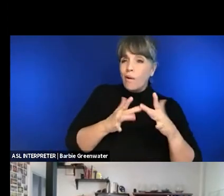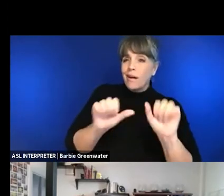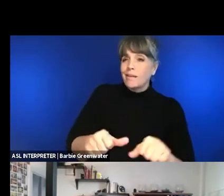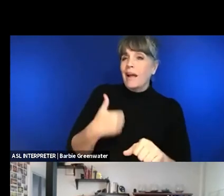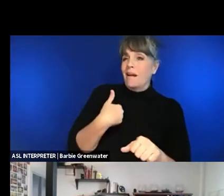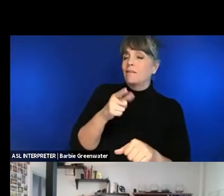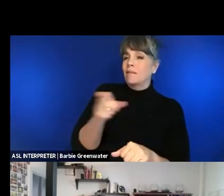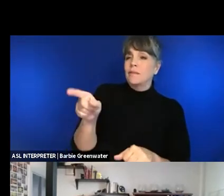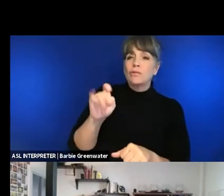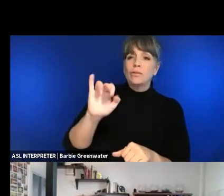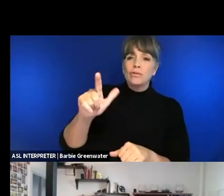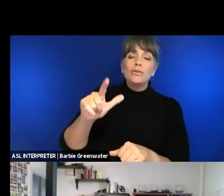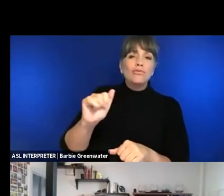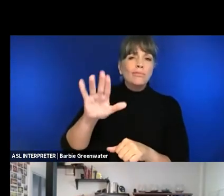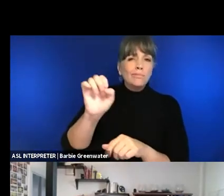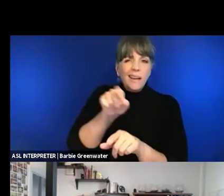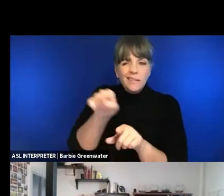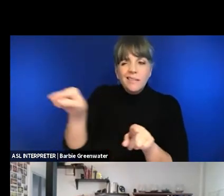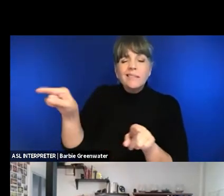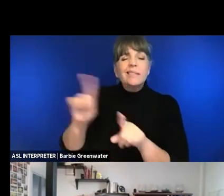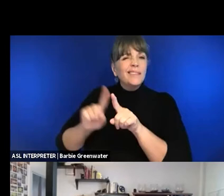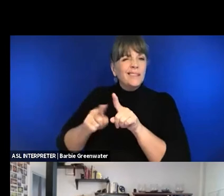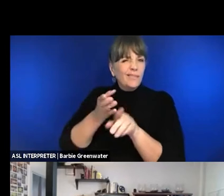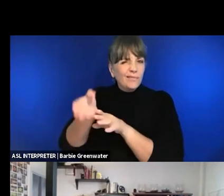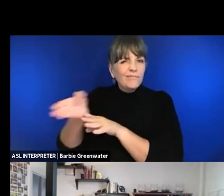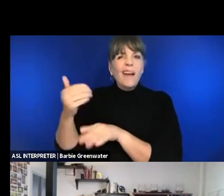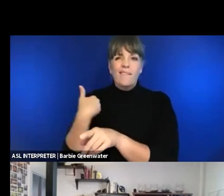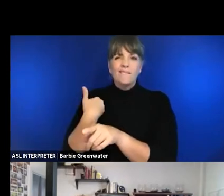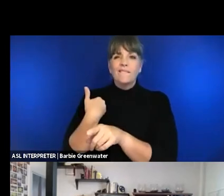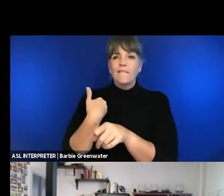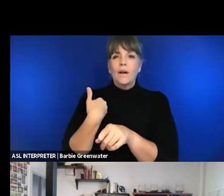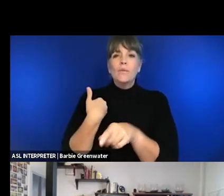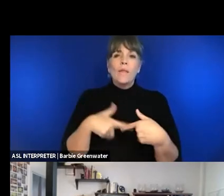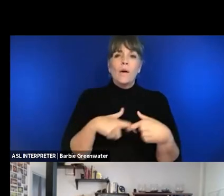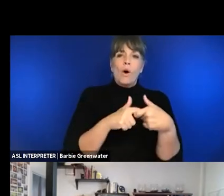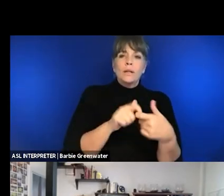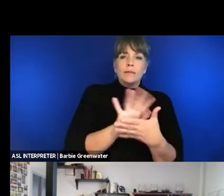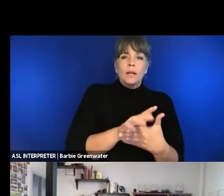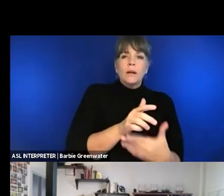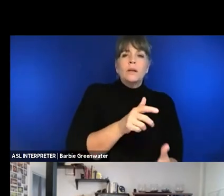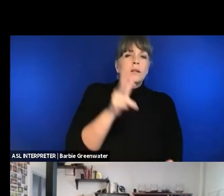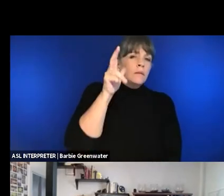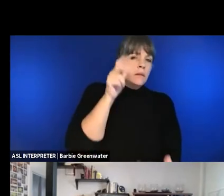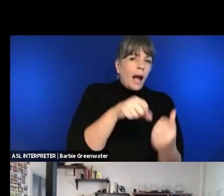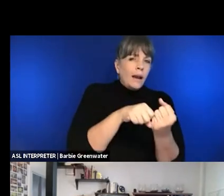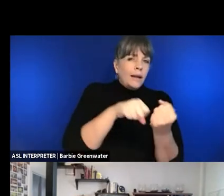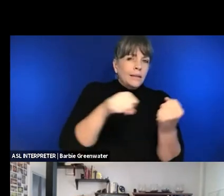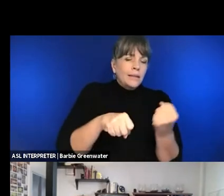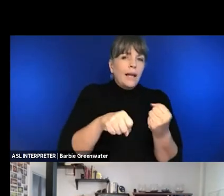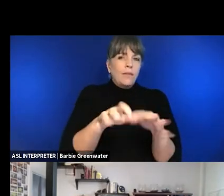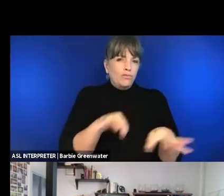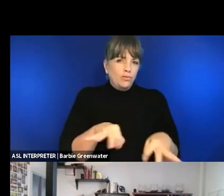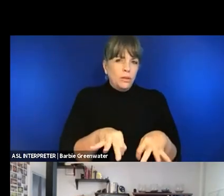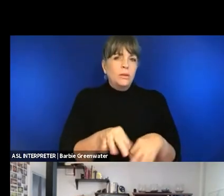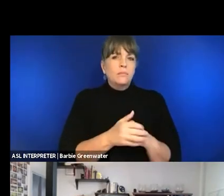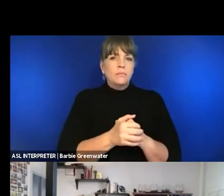and extend the description. But for the most part, traditional audio description is the insertion of narrated description into